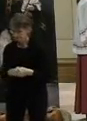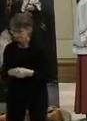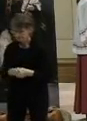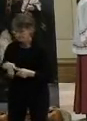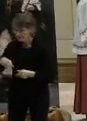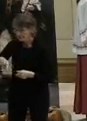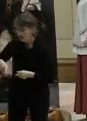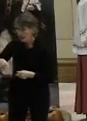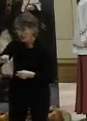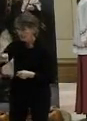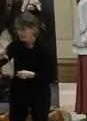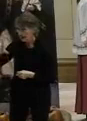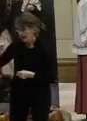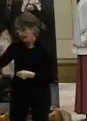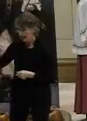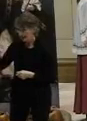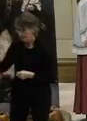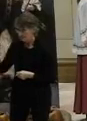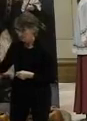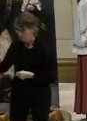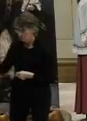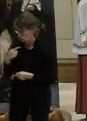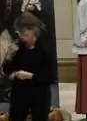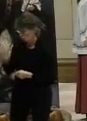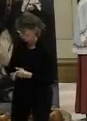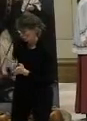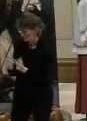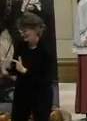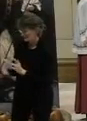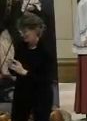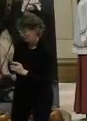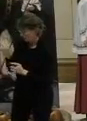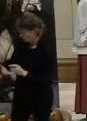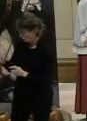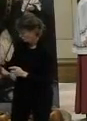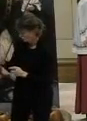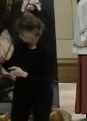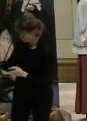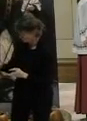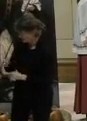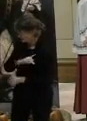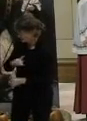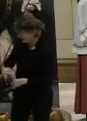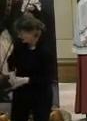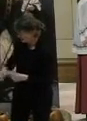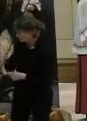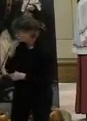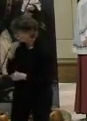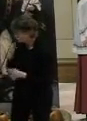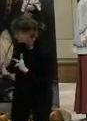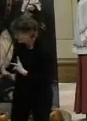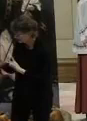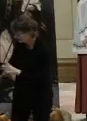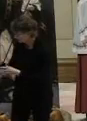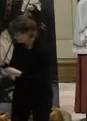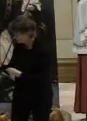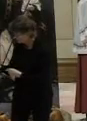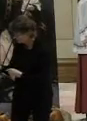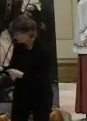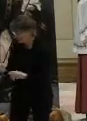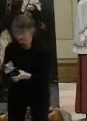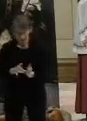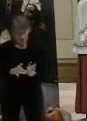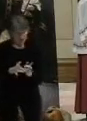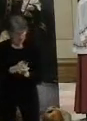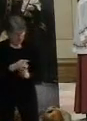Pilate said to Jesus, "Are you the King of the Jews?" Jesus answered, "Do